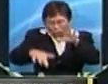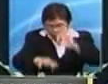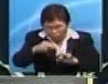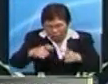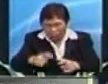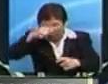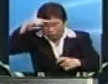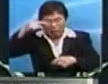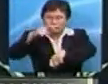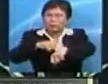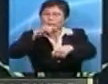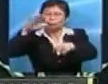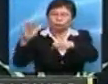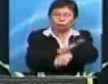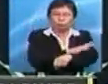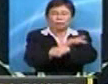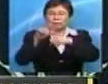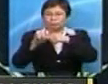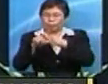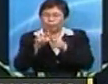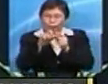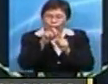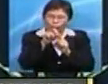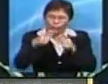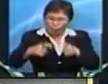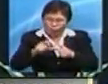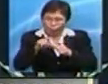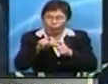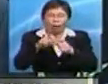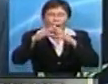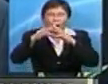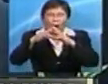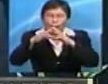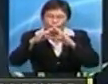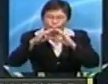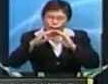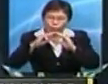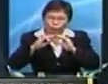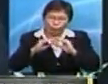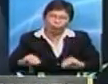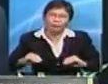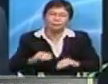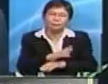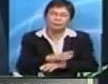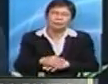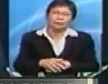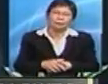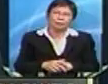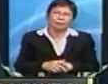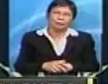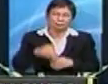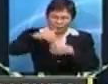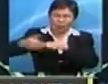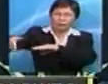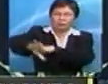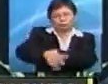out as far as signals coming out from the black box, if it is indeed in the Indian Ocean.